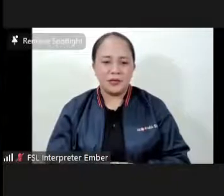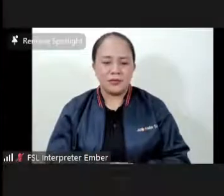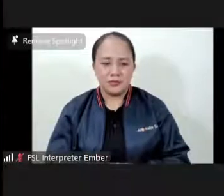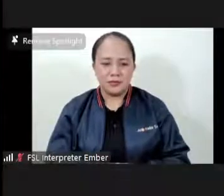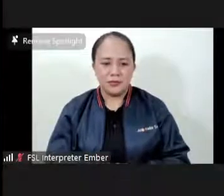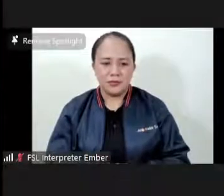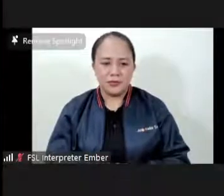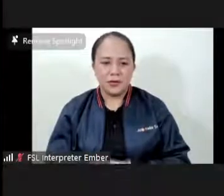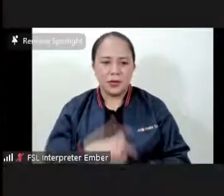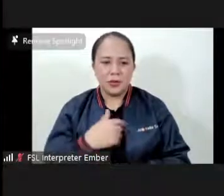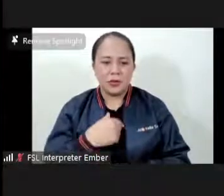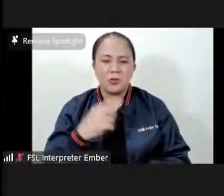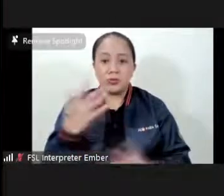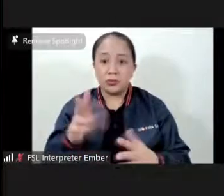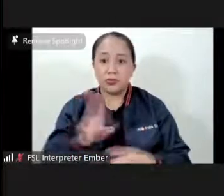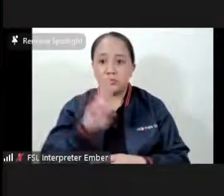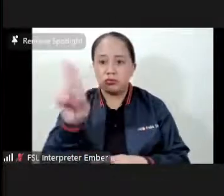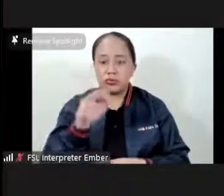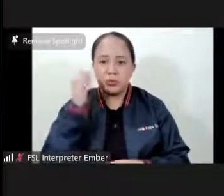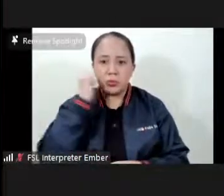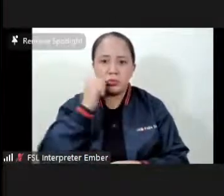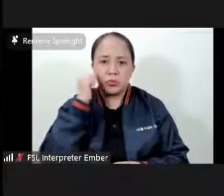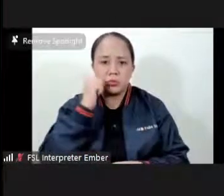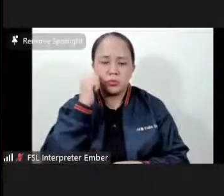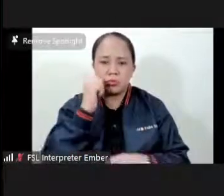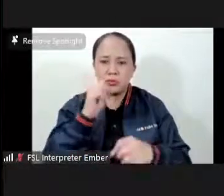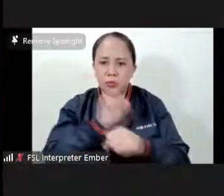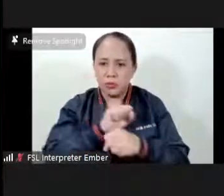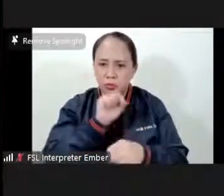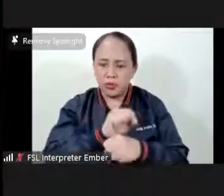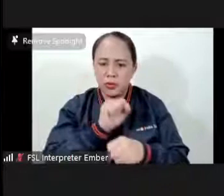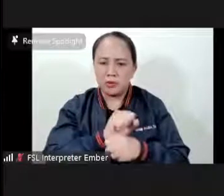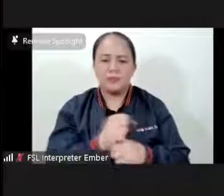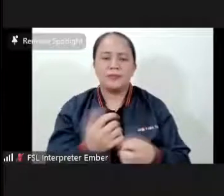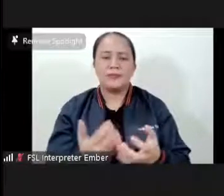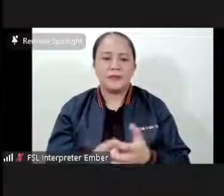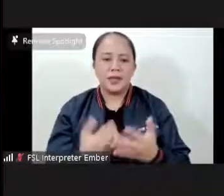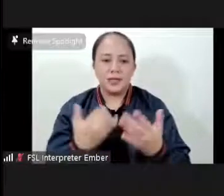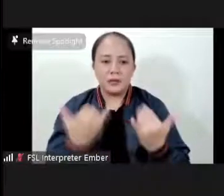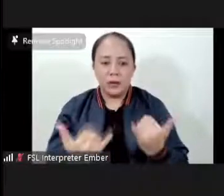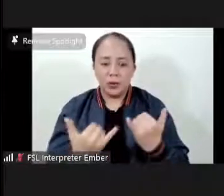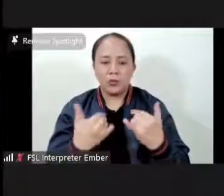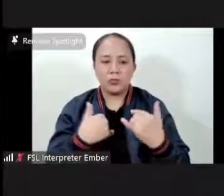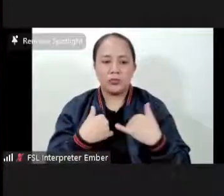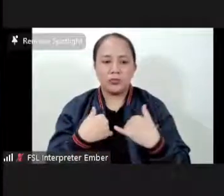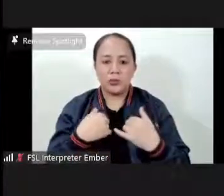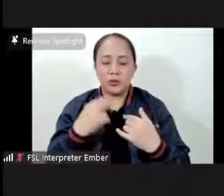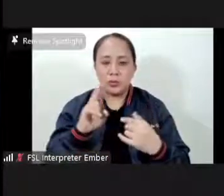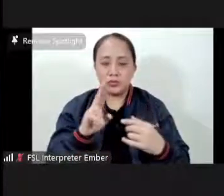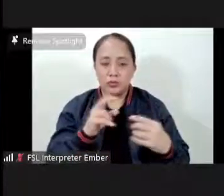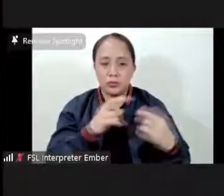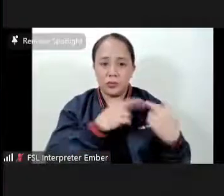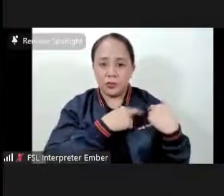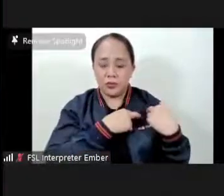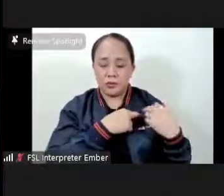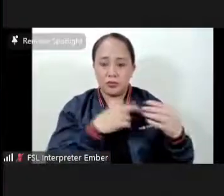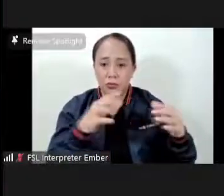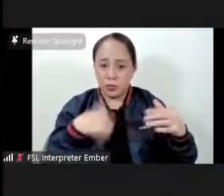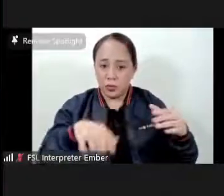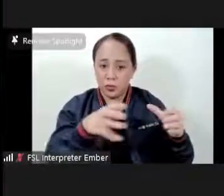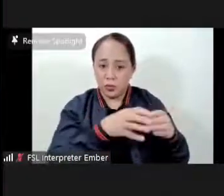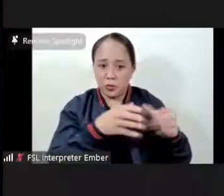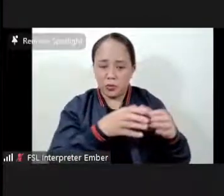and useful in our daily endeavor, especially we are assigned in the lower units and usually we